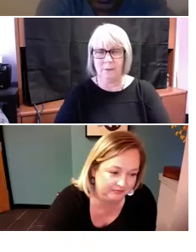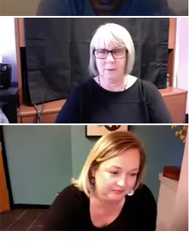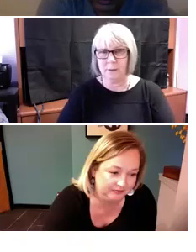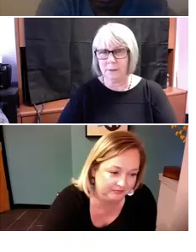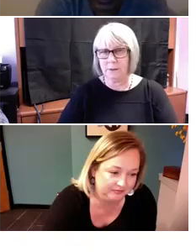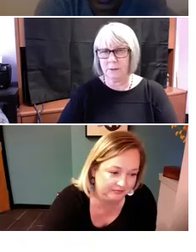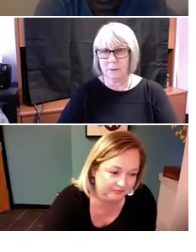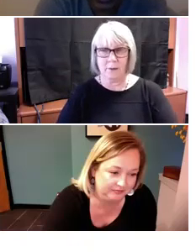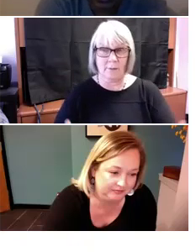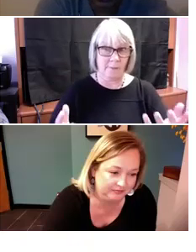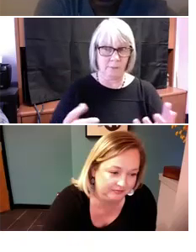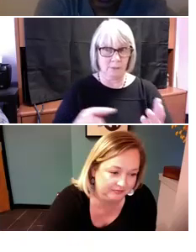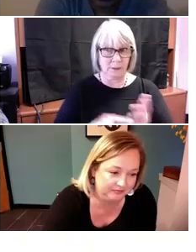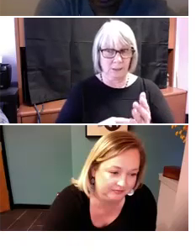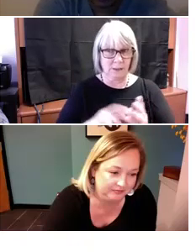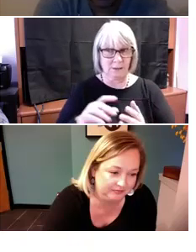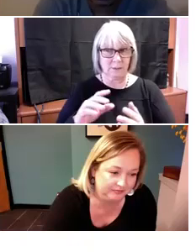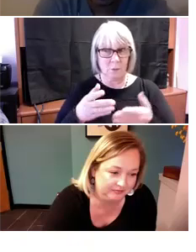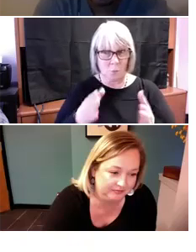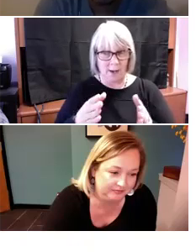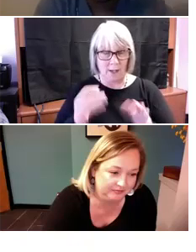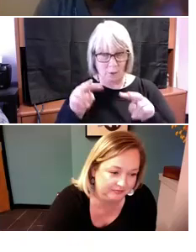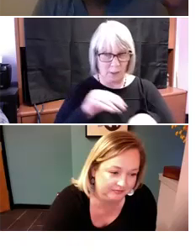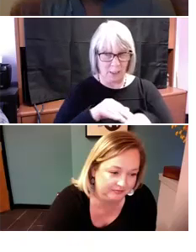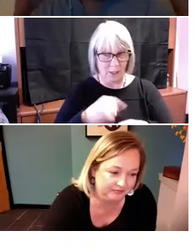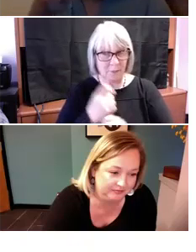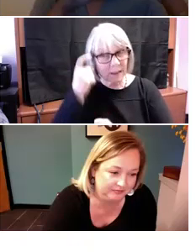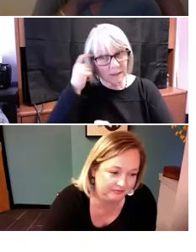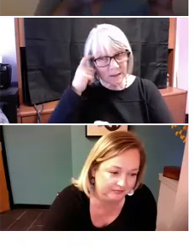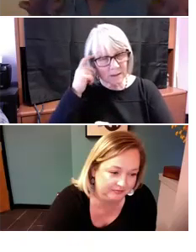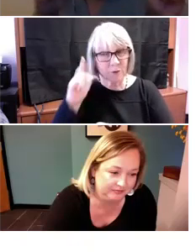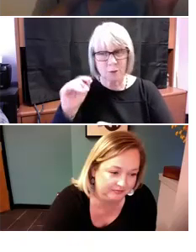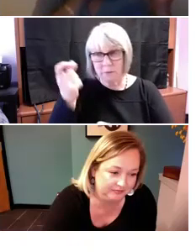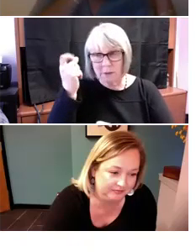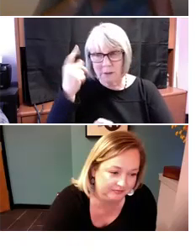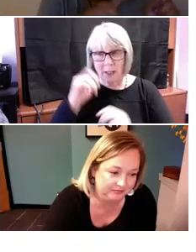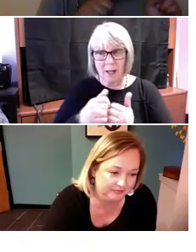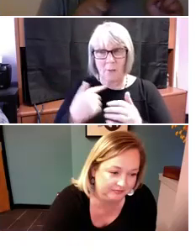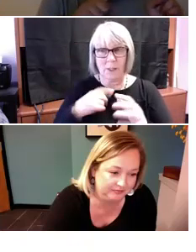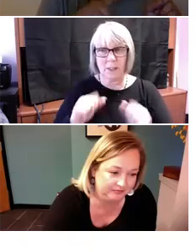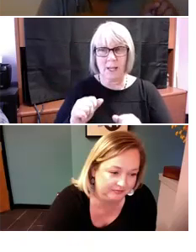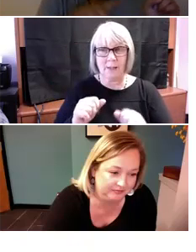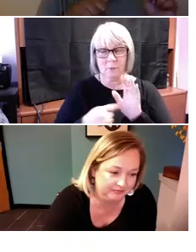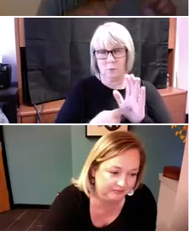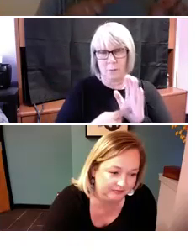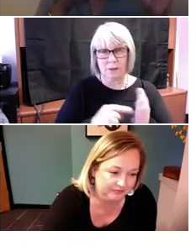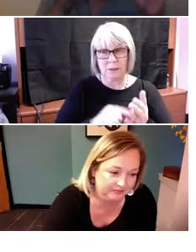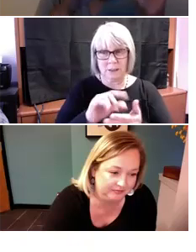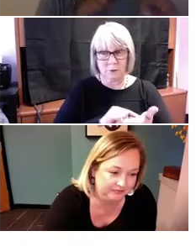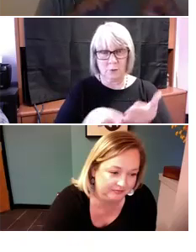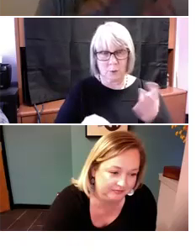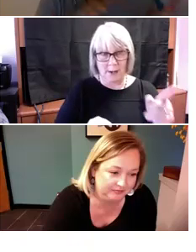Does this architecture make sense? And do you understand how we can represent this graph